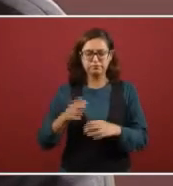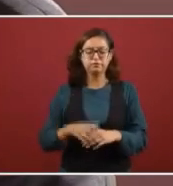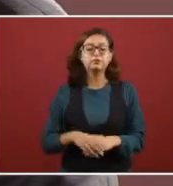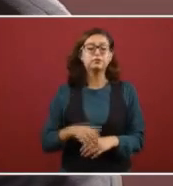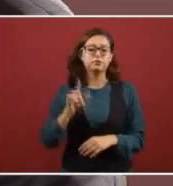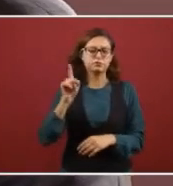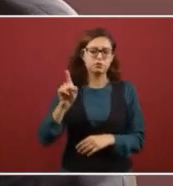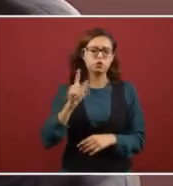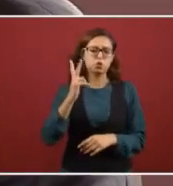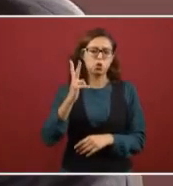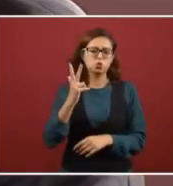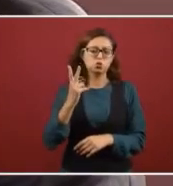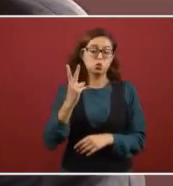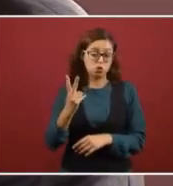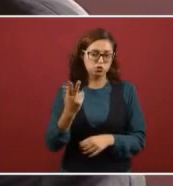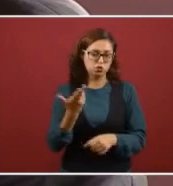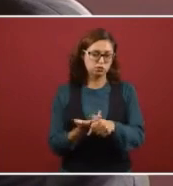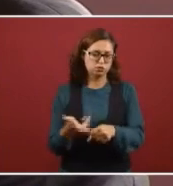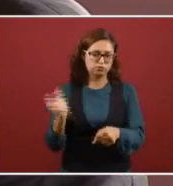This in 2 medical centers.